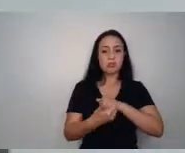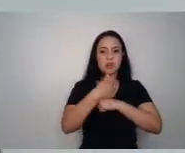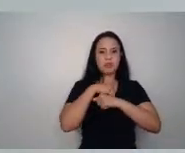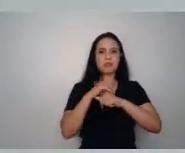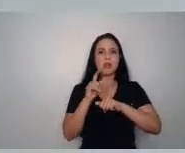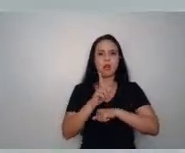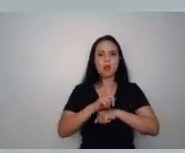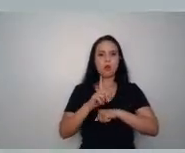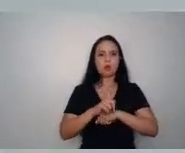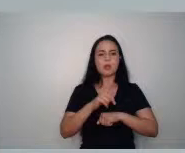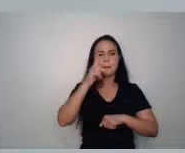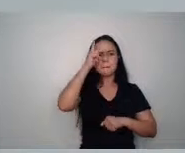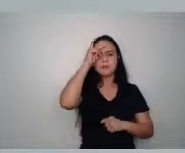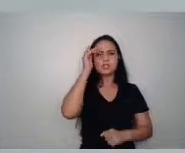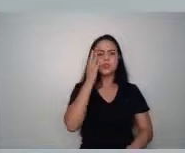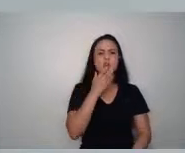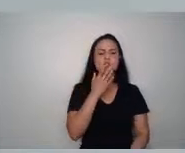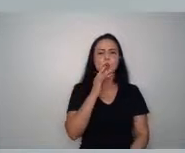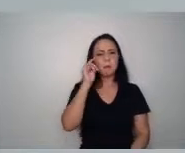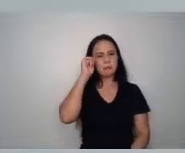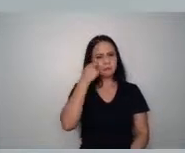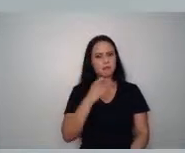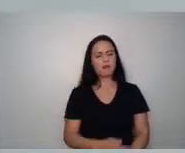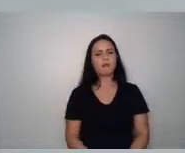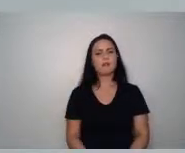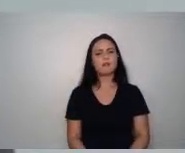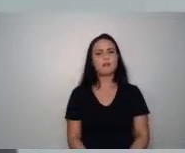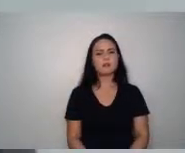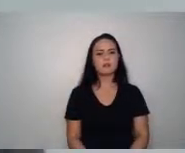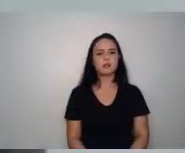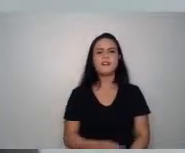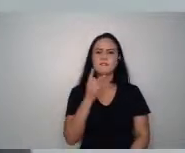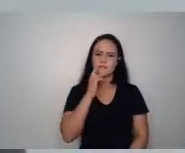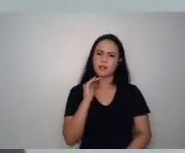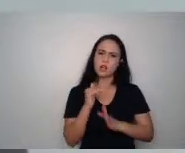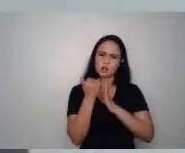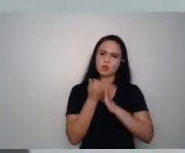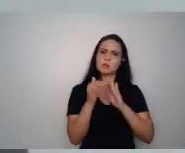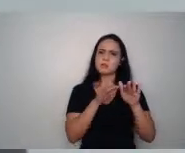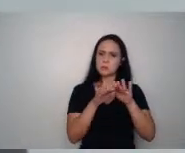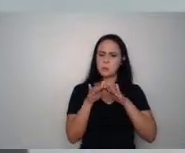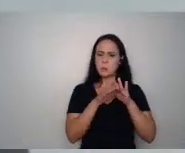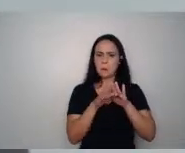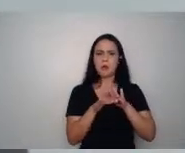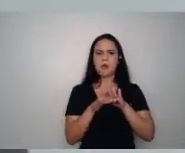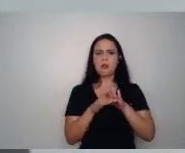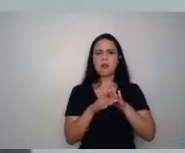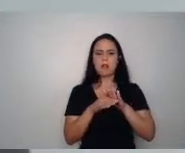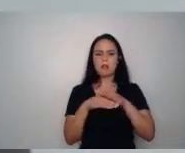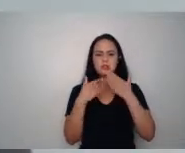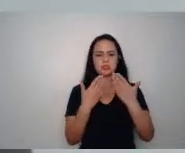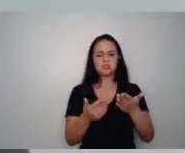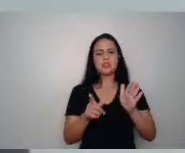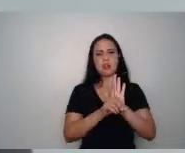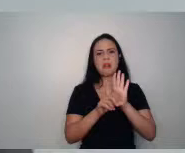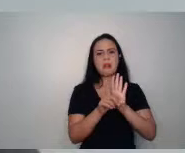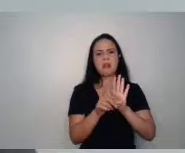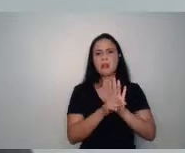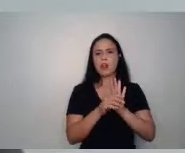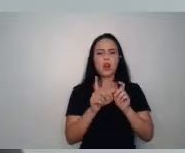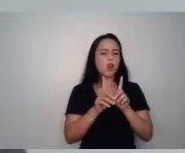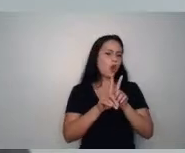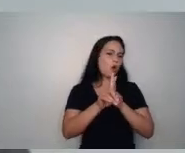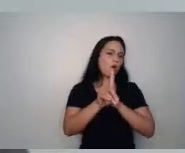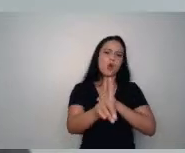metal detectors, and just because people had black skin. So if you say that everybody